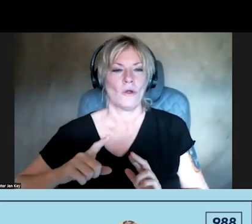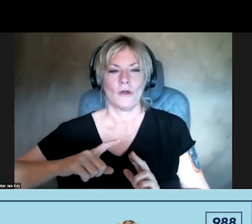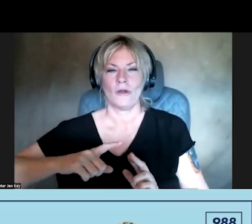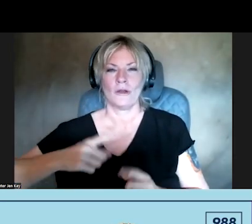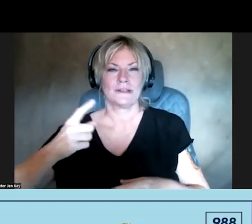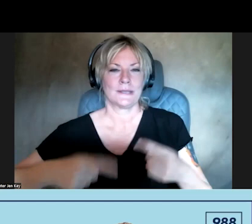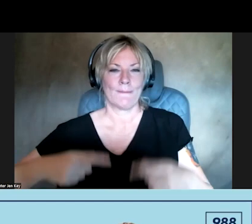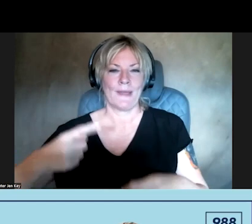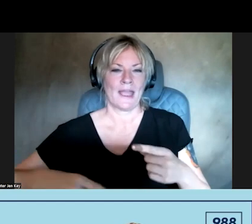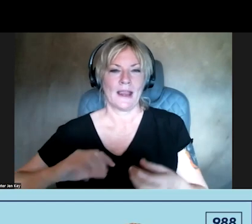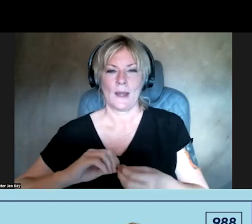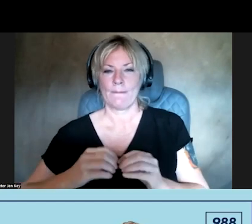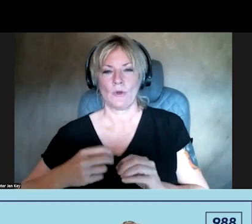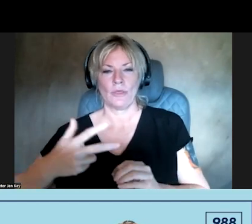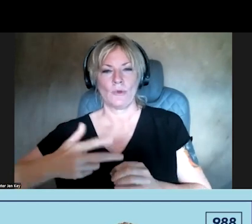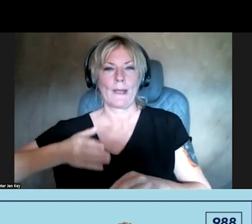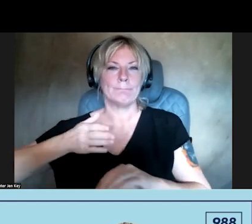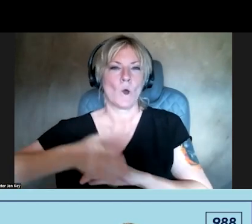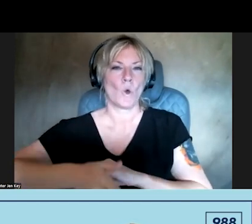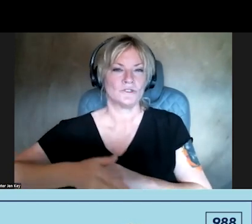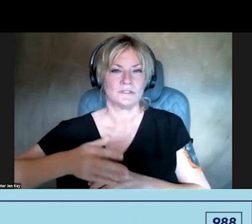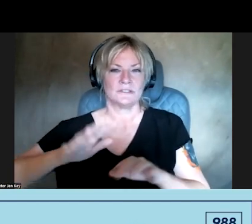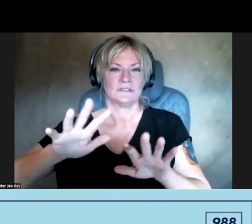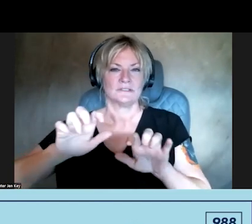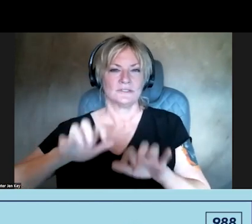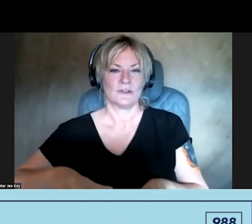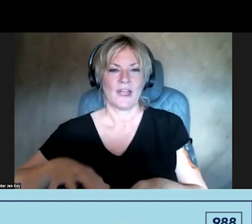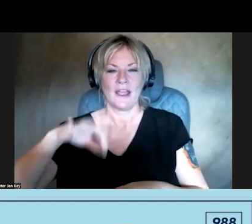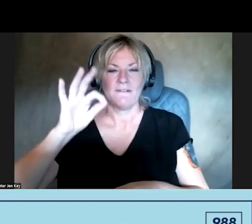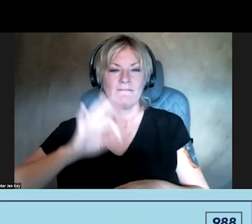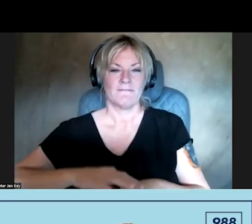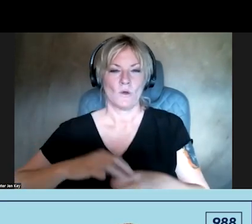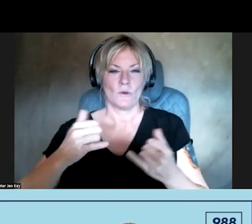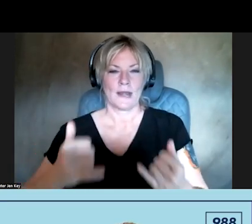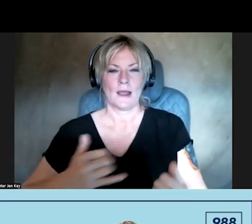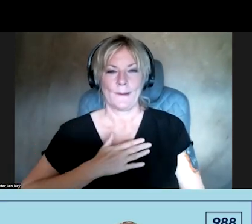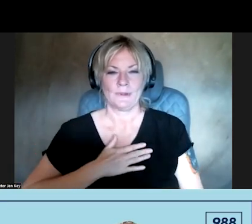debate number 3 post survey. We'll ask that you vote at this time.